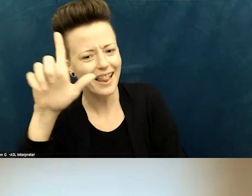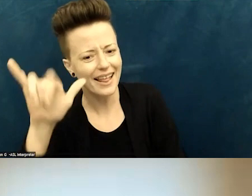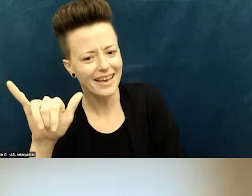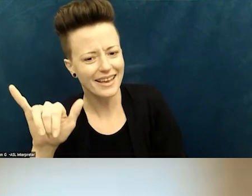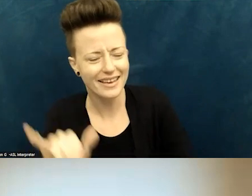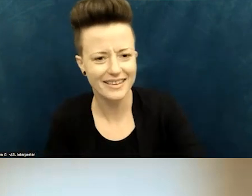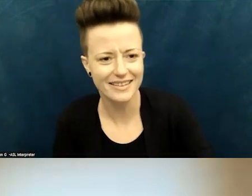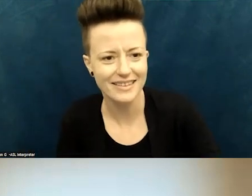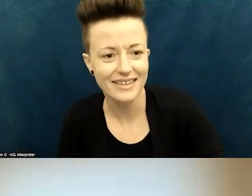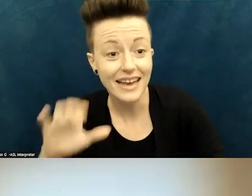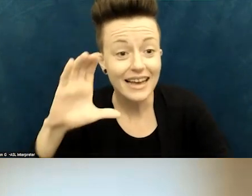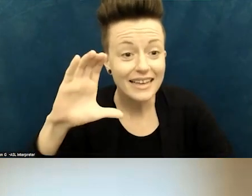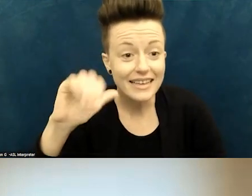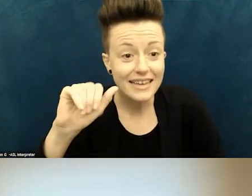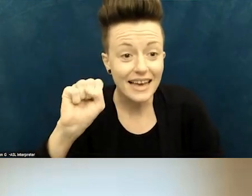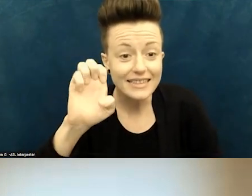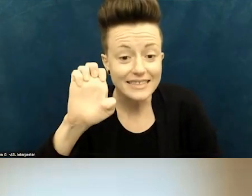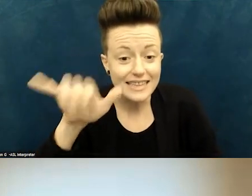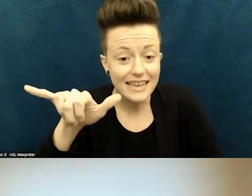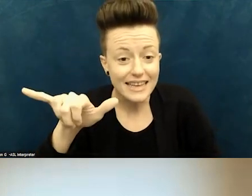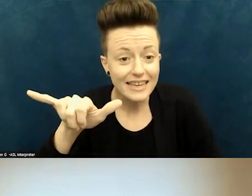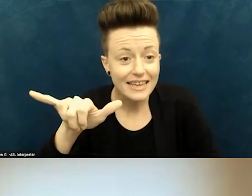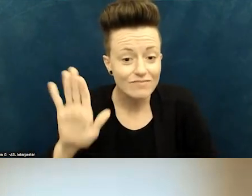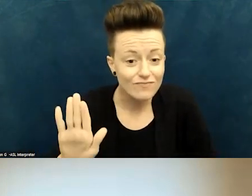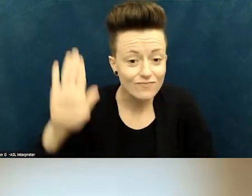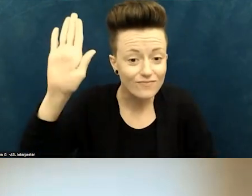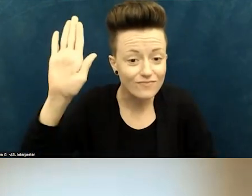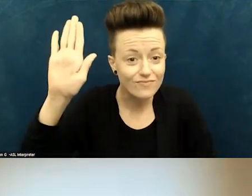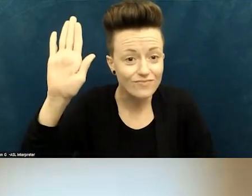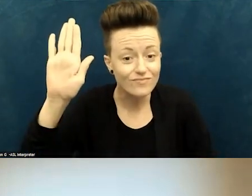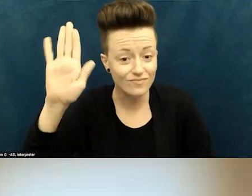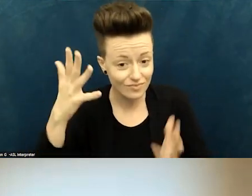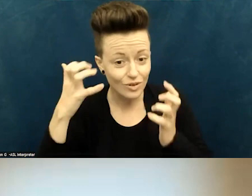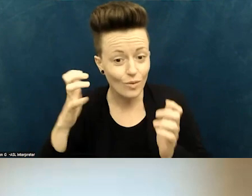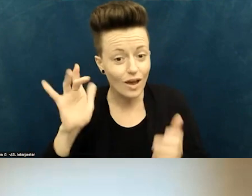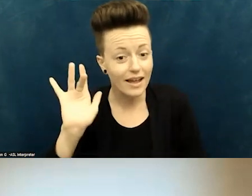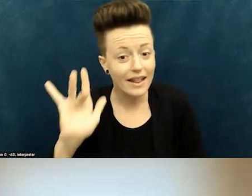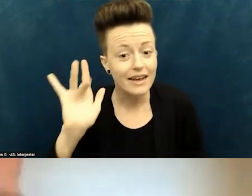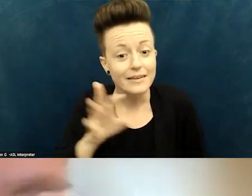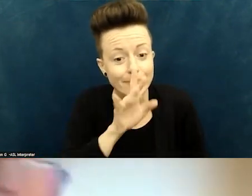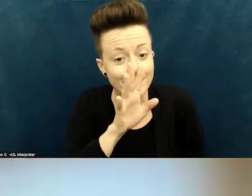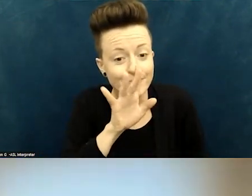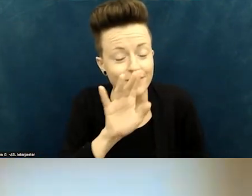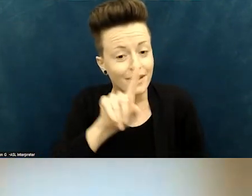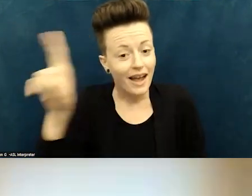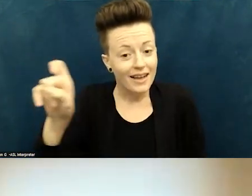Casey, I see the raised hand. You can feel free to click off the raised hand and ask a question,